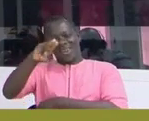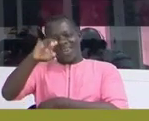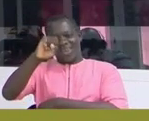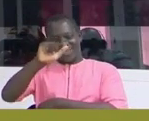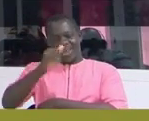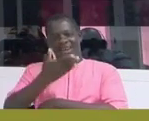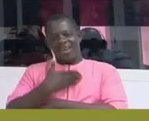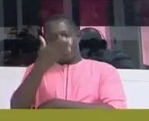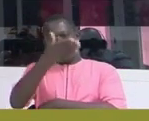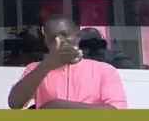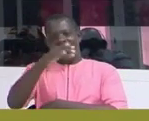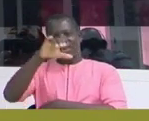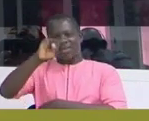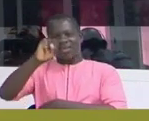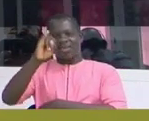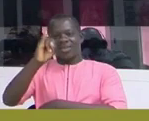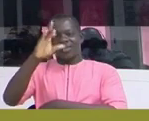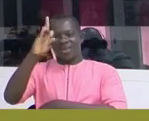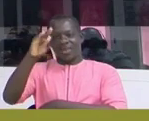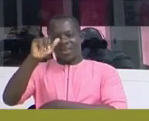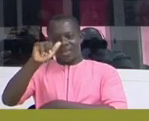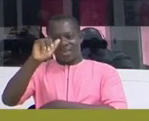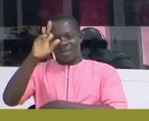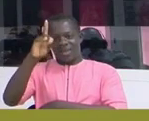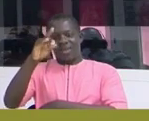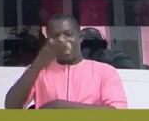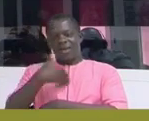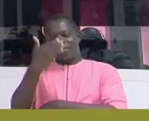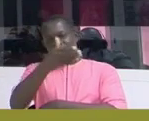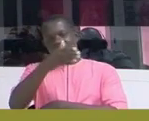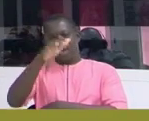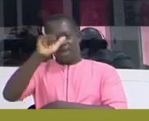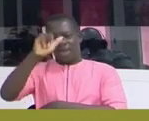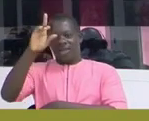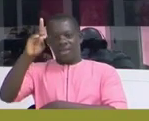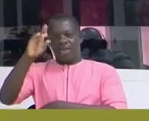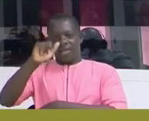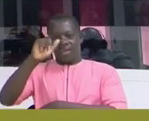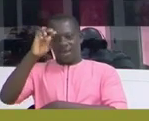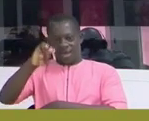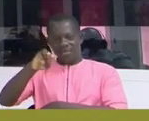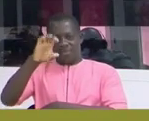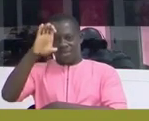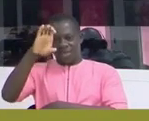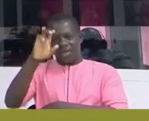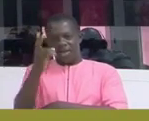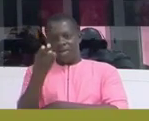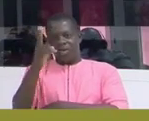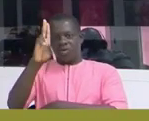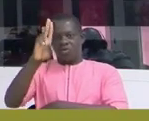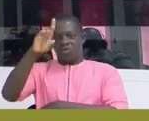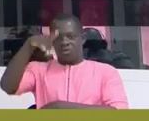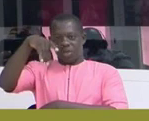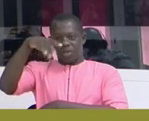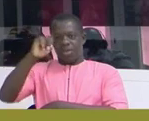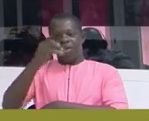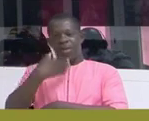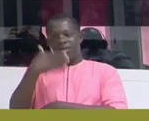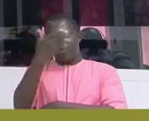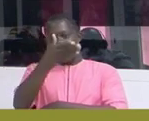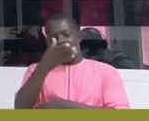here. myself was there was there is there is there is